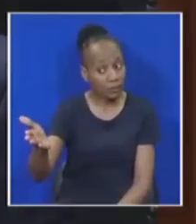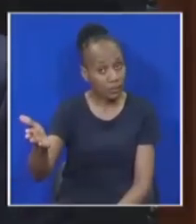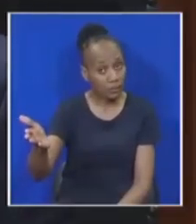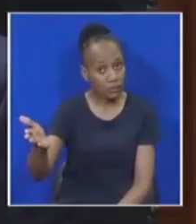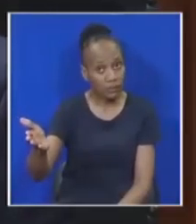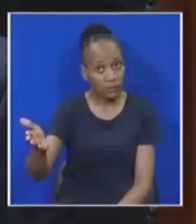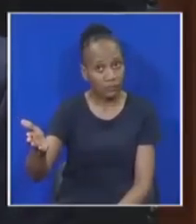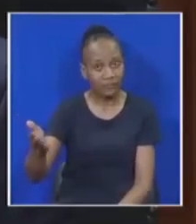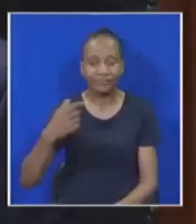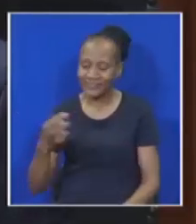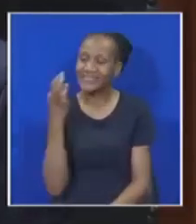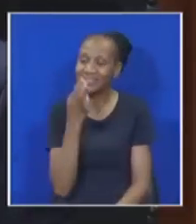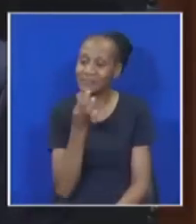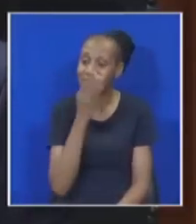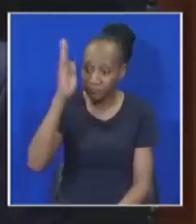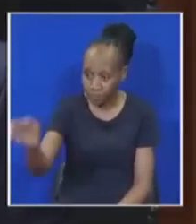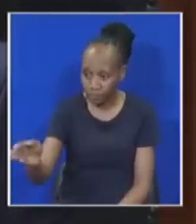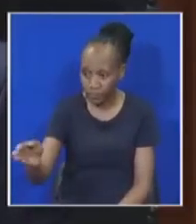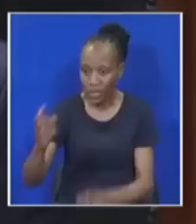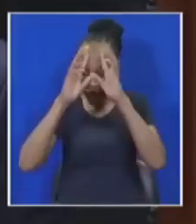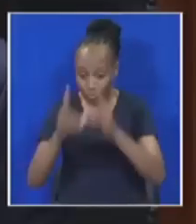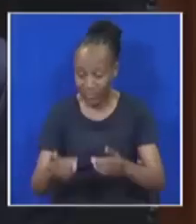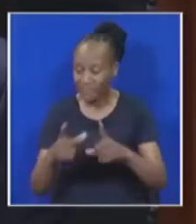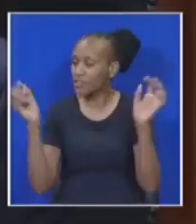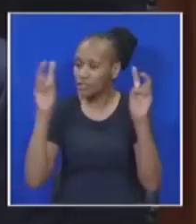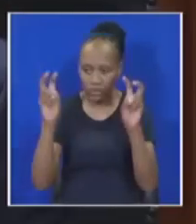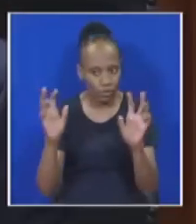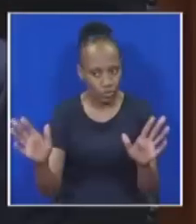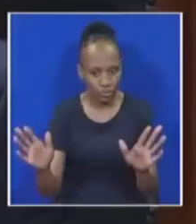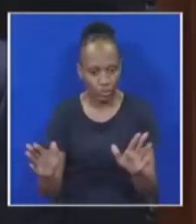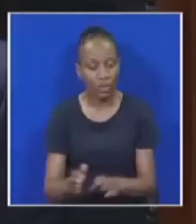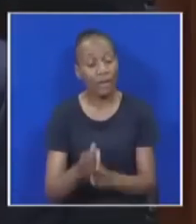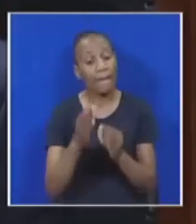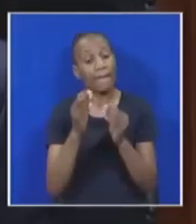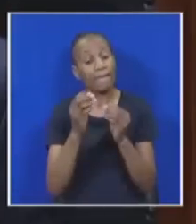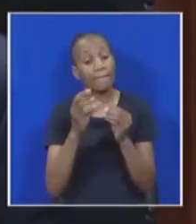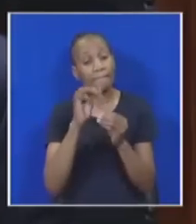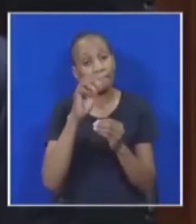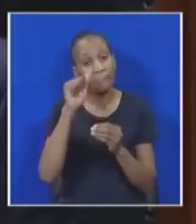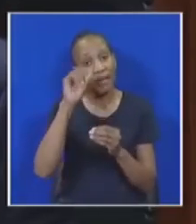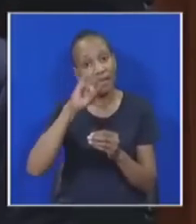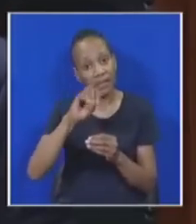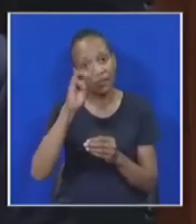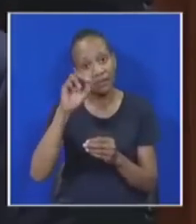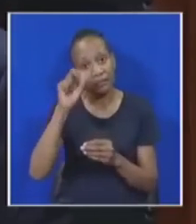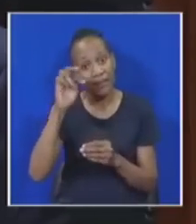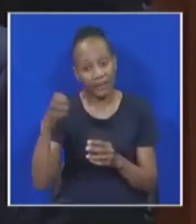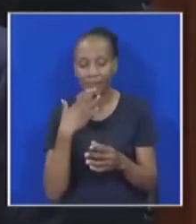have pointed out to you that we have ruled on this matter. Honourable Maimani, I request you now to proceed. I'm not allowing